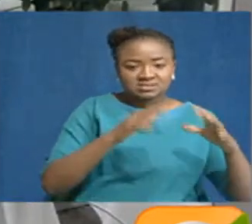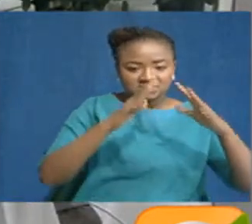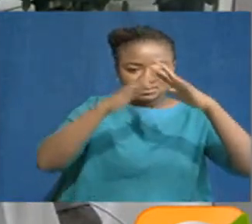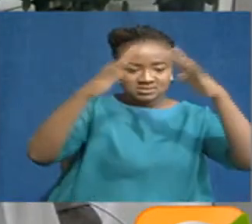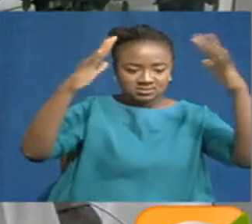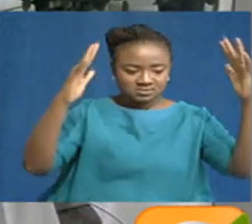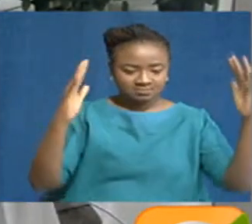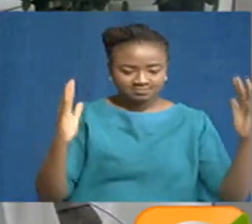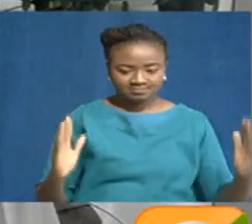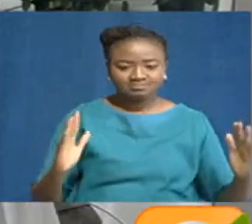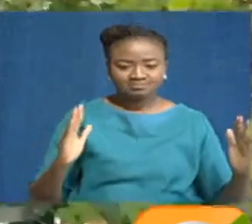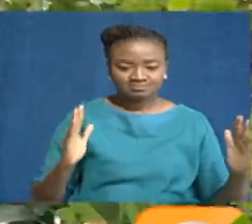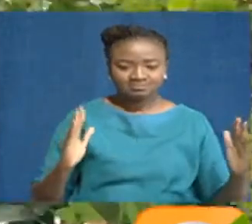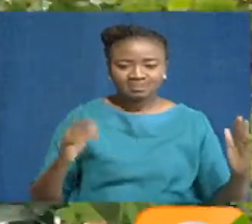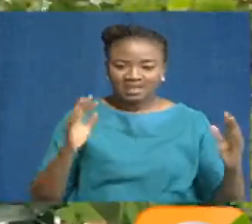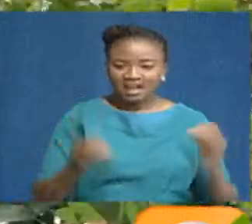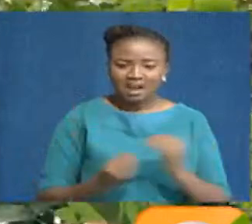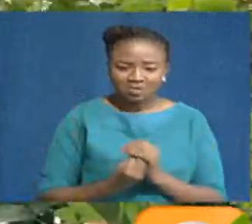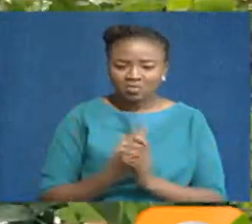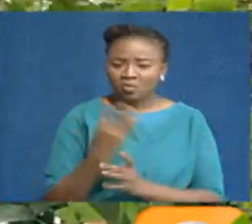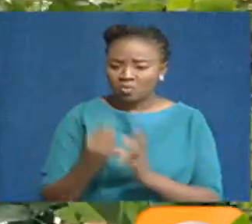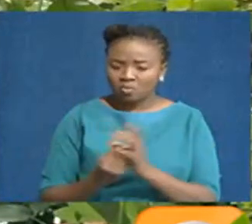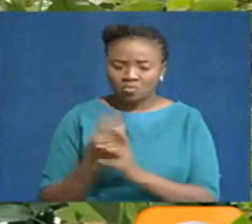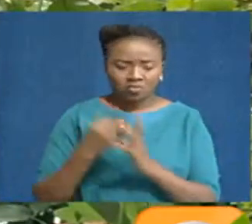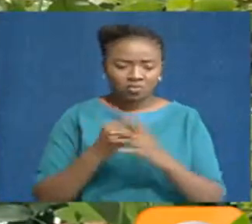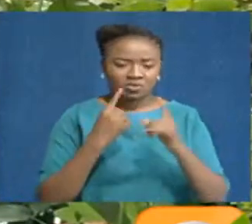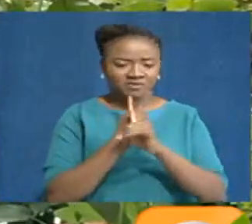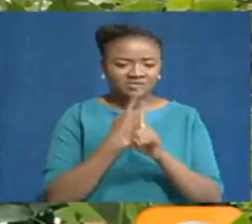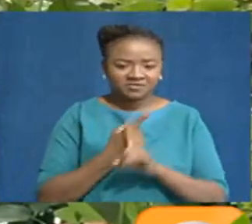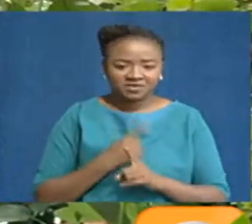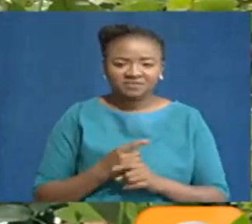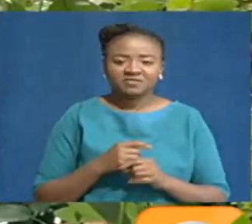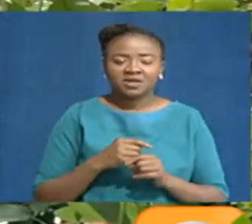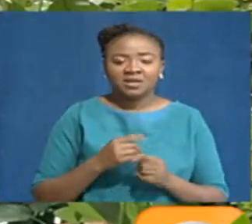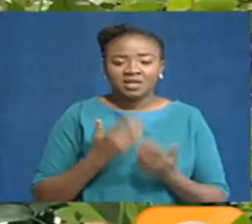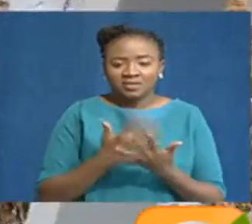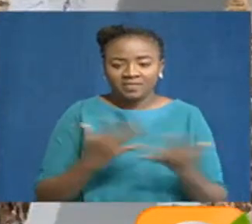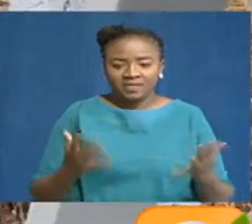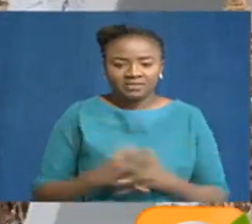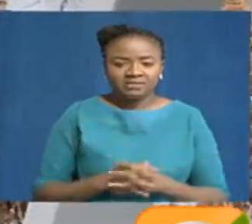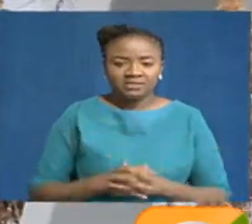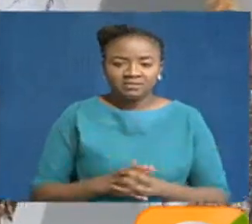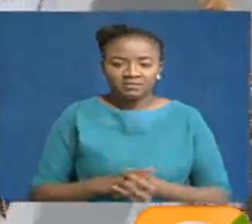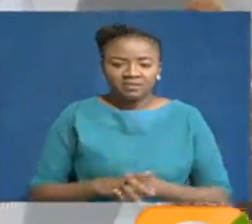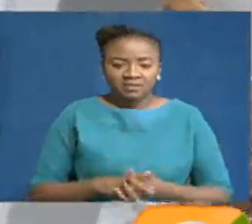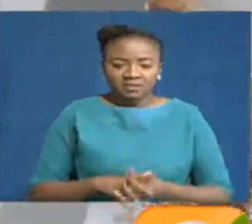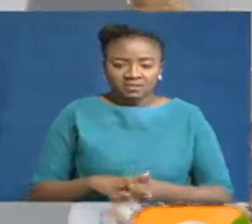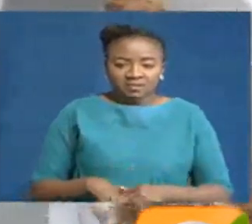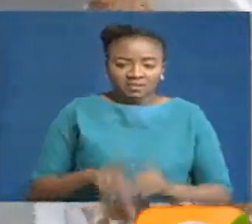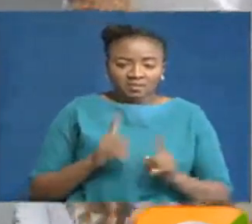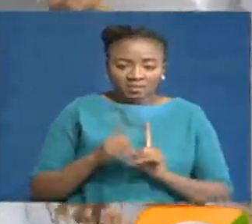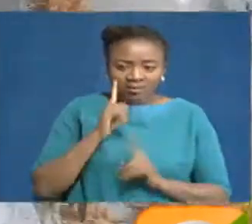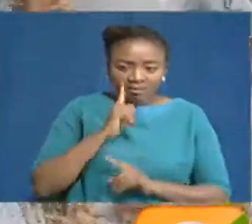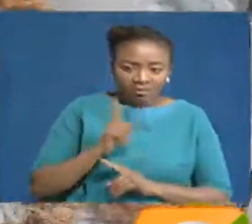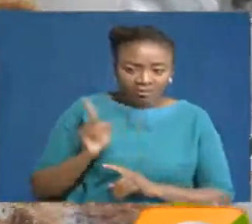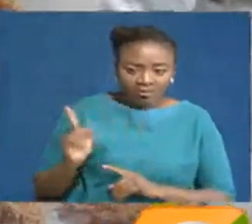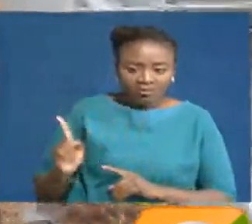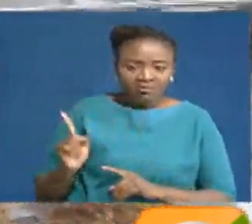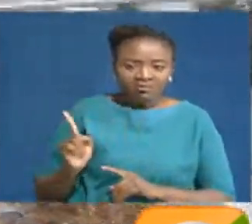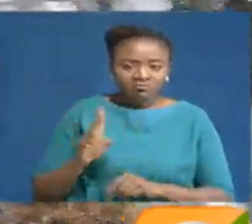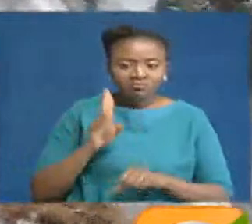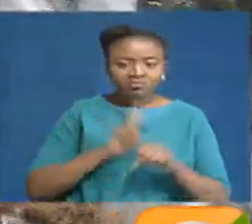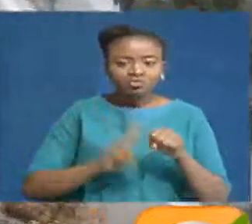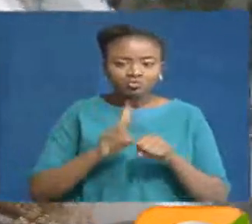enabling them to grow a wide range of temperature-sensitive crops year-round. These fully automated greenhouses